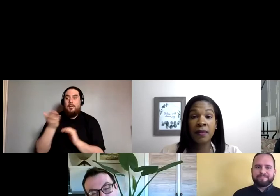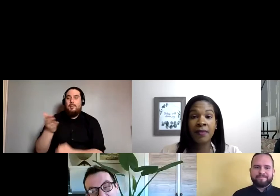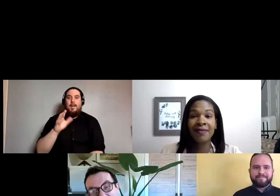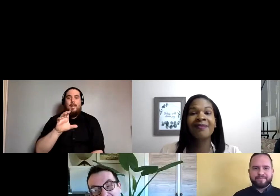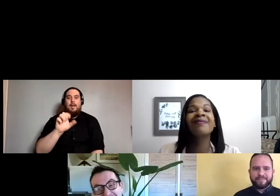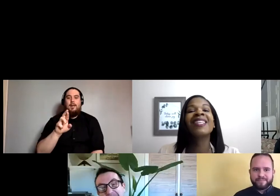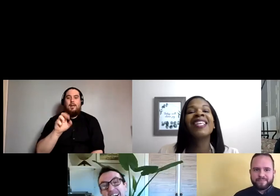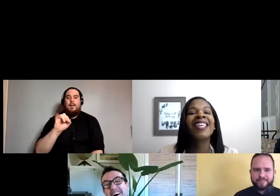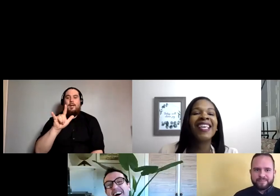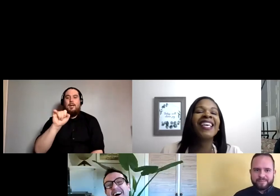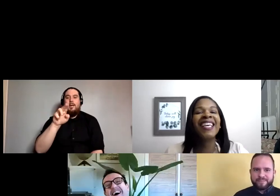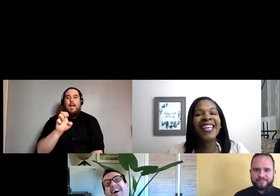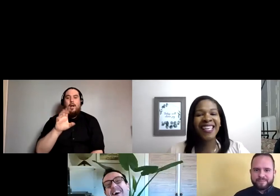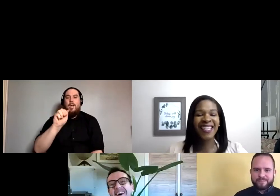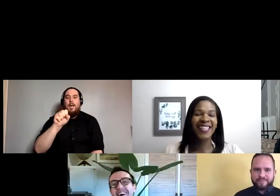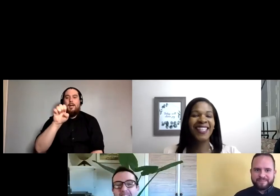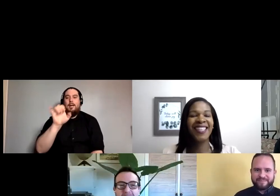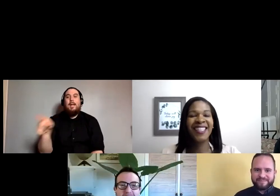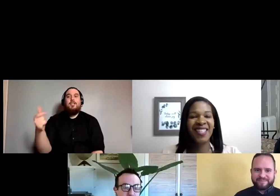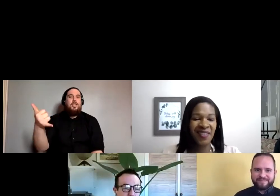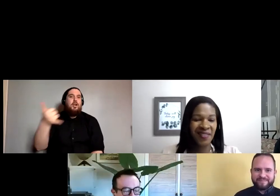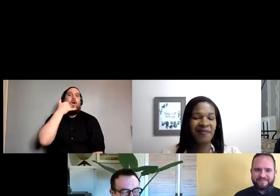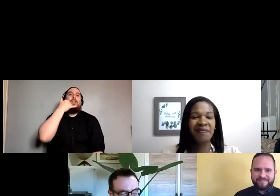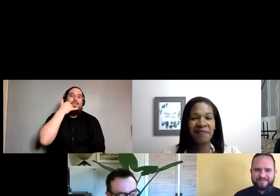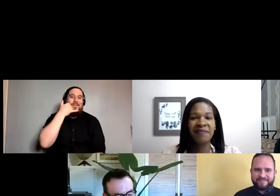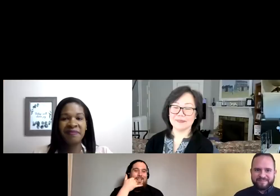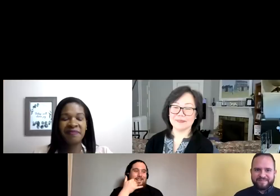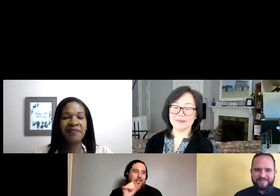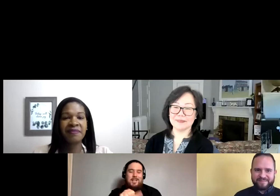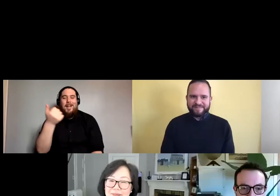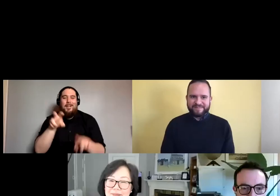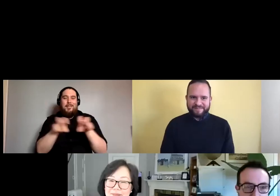me. Oh, well, so another one of our pals.